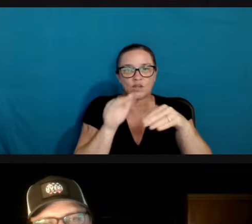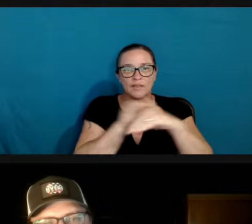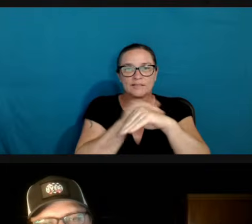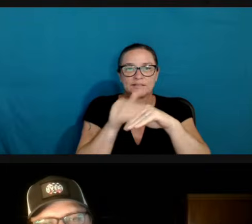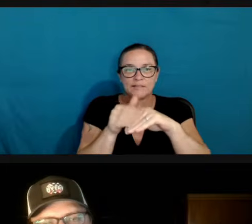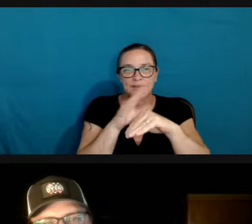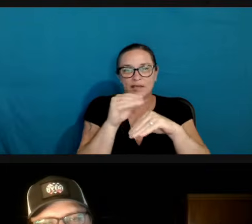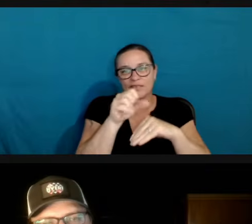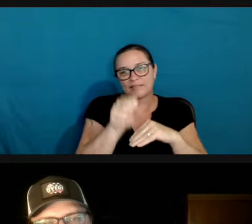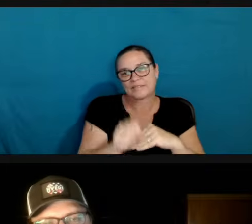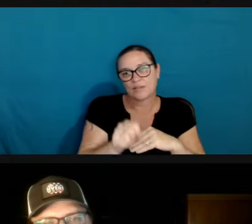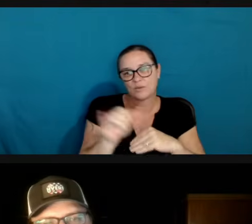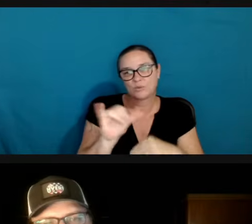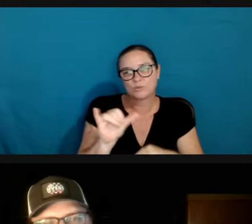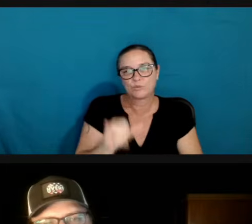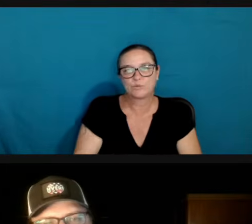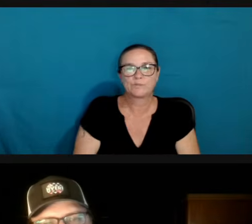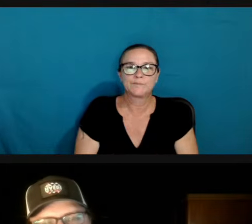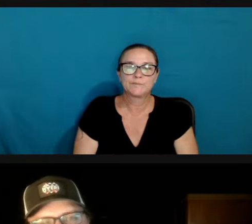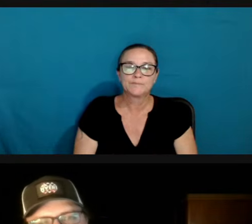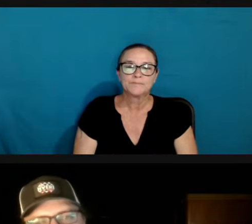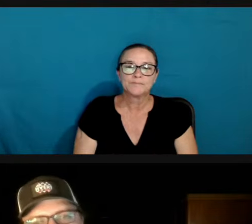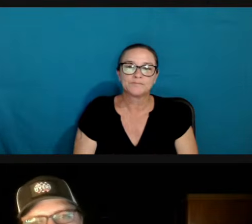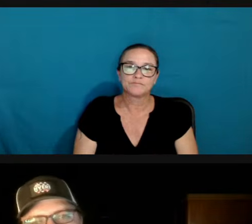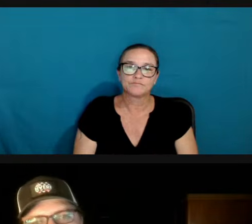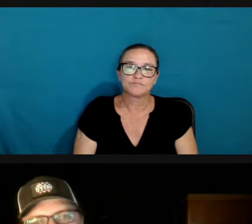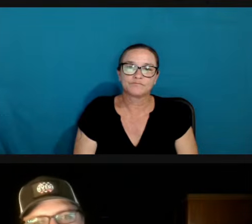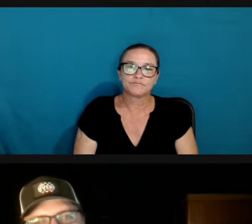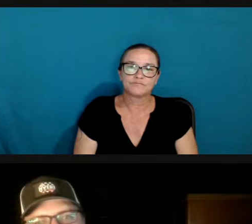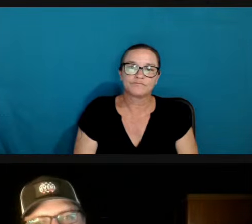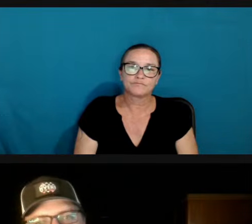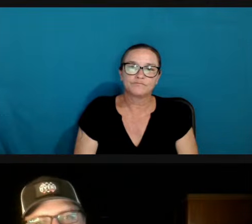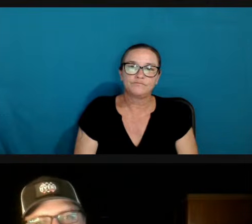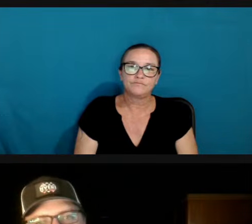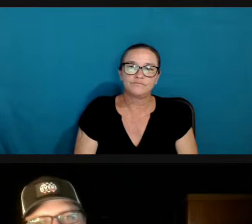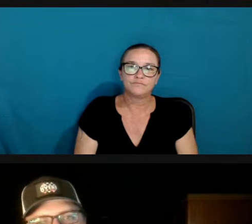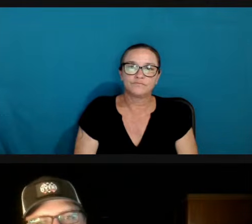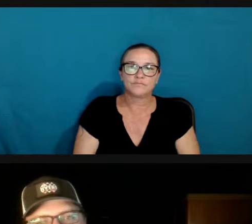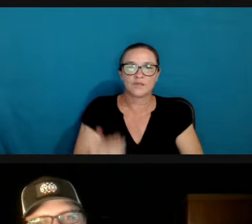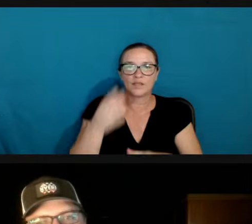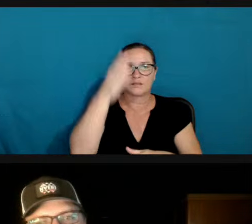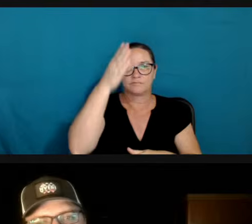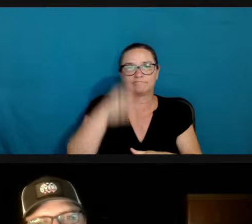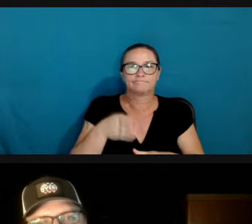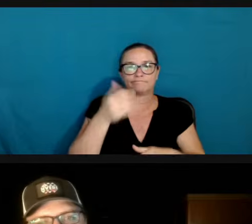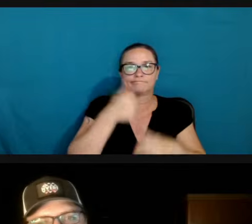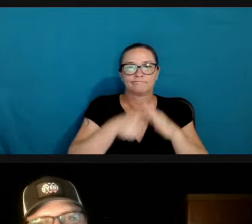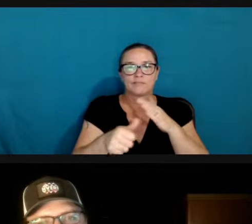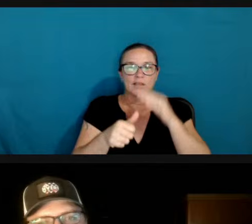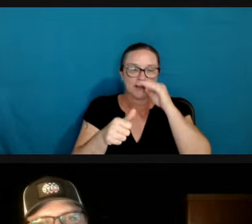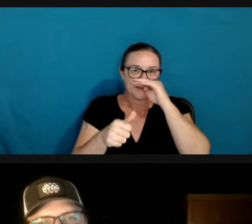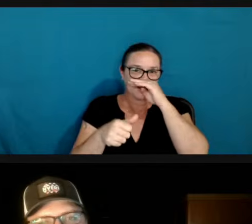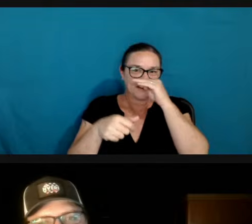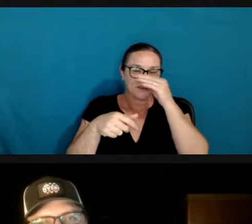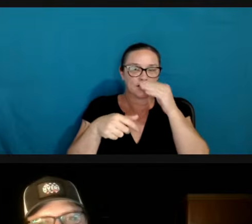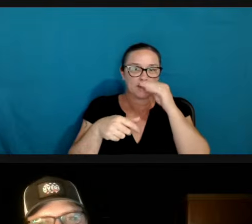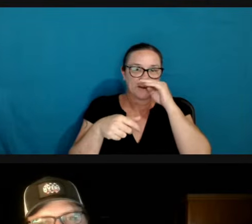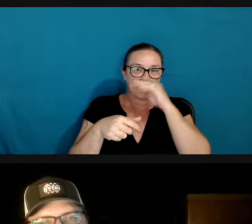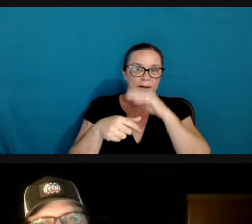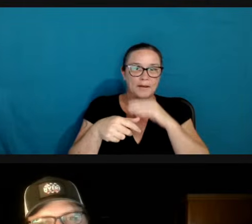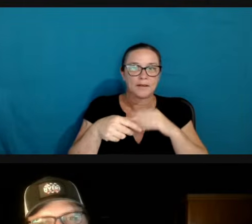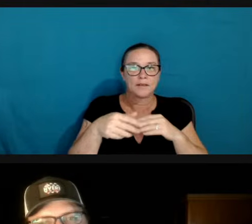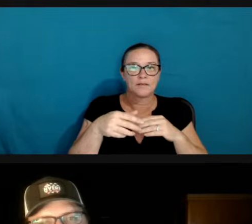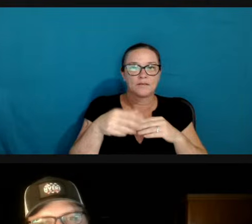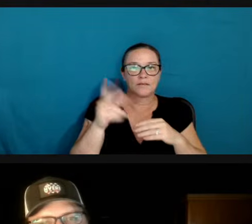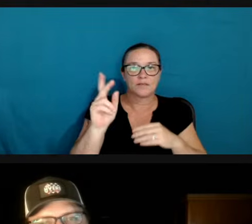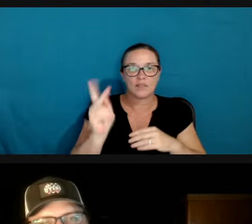south over here as well. And then cross section, that's all those directly underneath the volcano, apart from the Bahala earthquakes, which are still very active as